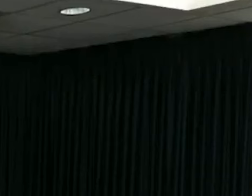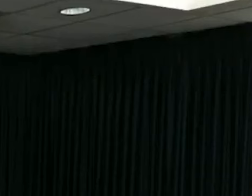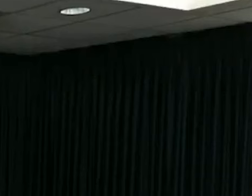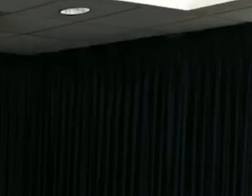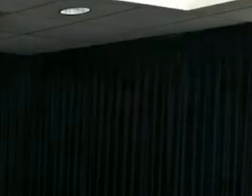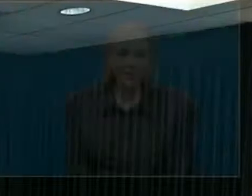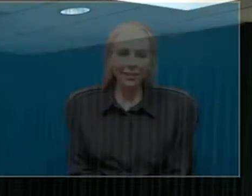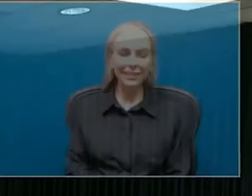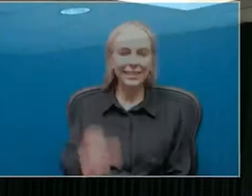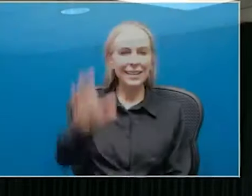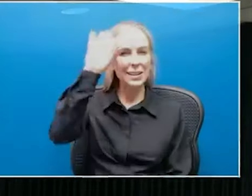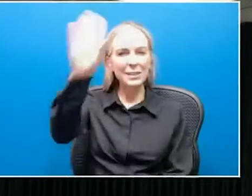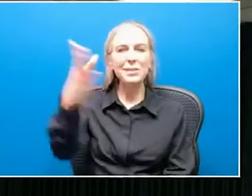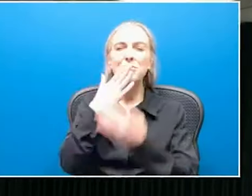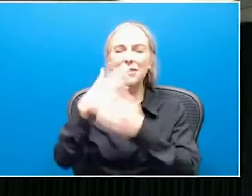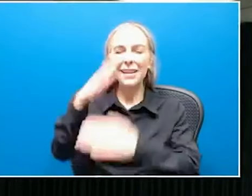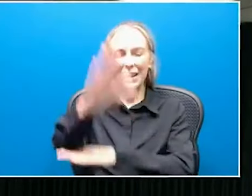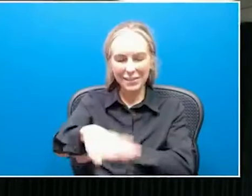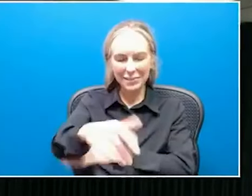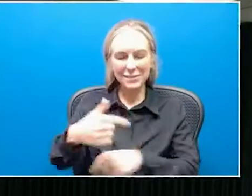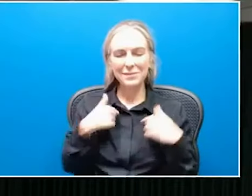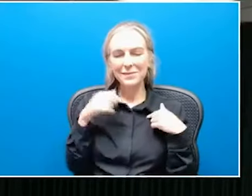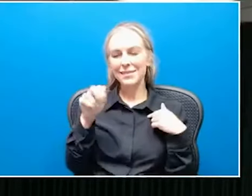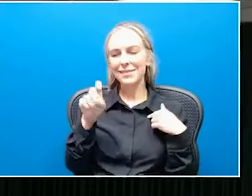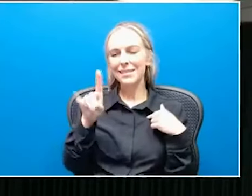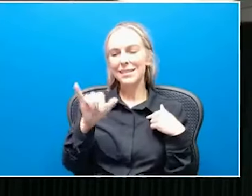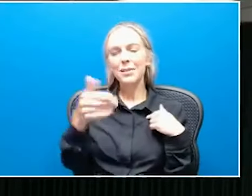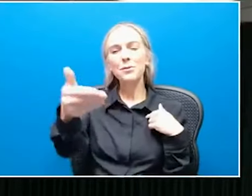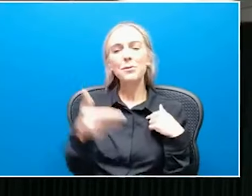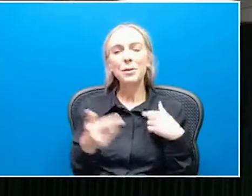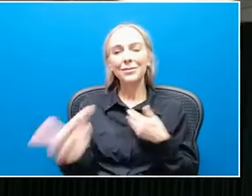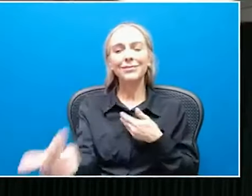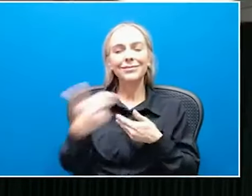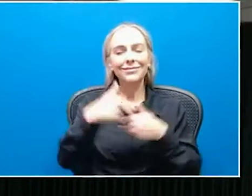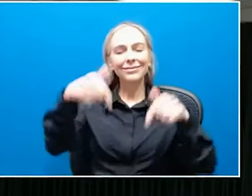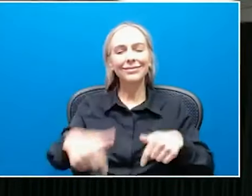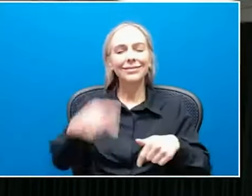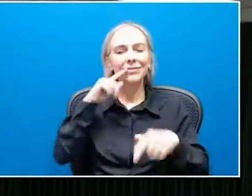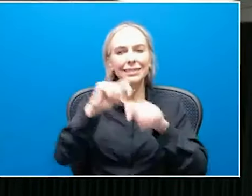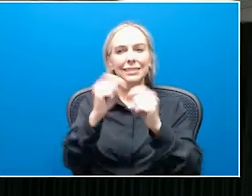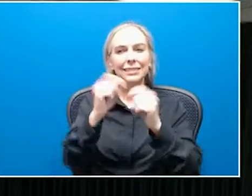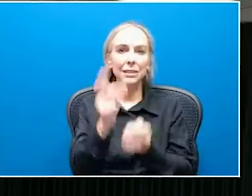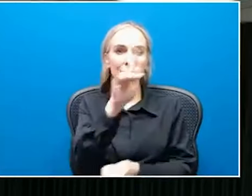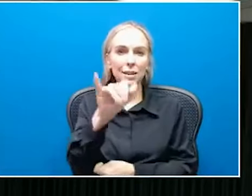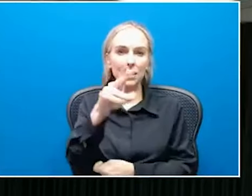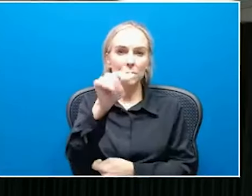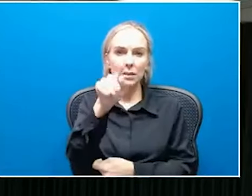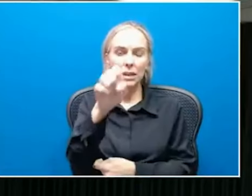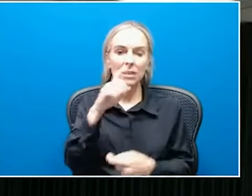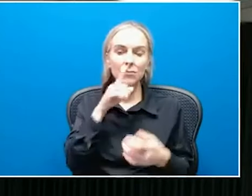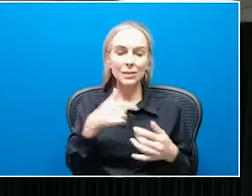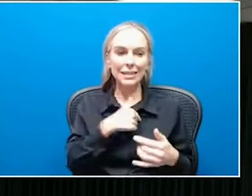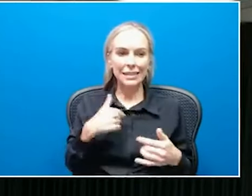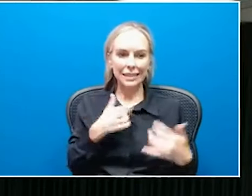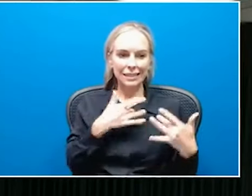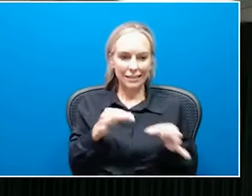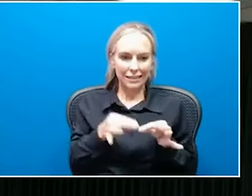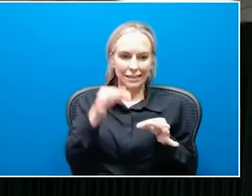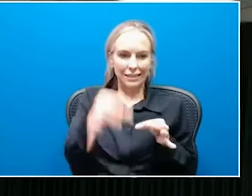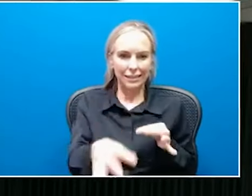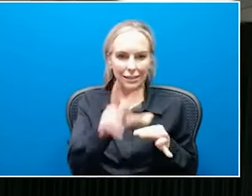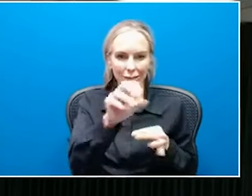Good afternoon, everyone. I'm Andy, and welcome to this week's Team Kentucky Update. We're starting about 30 minutes later than we normally do because I was in Louisville